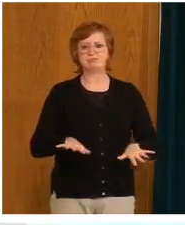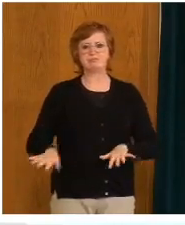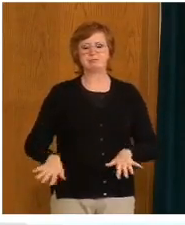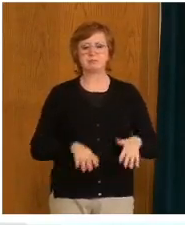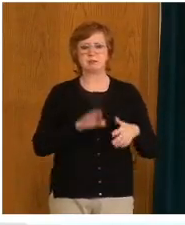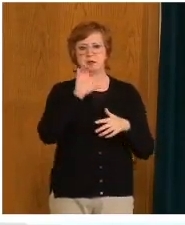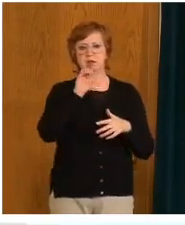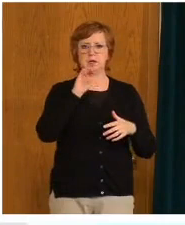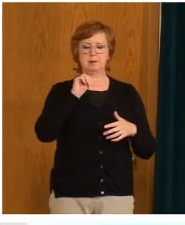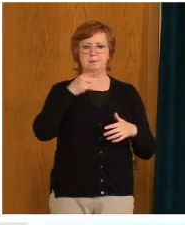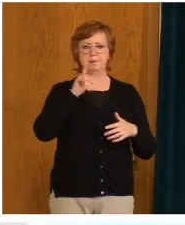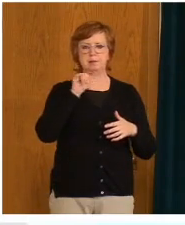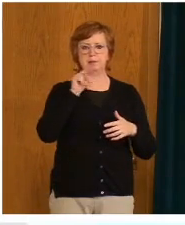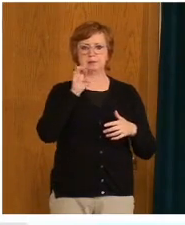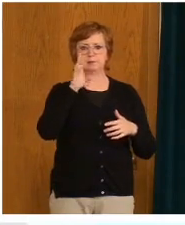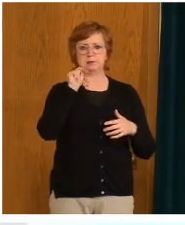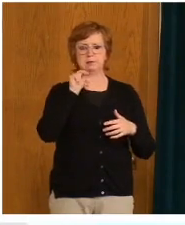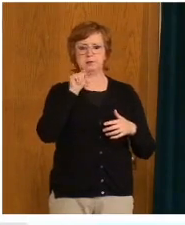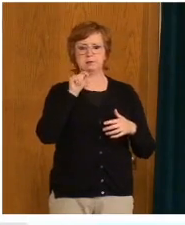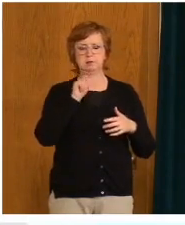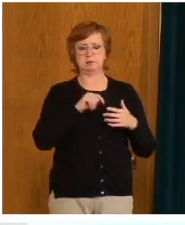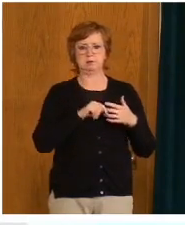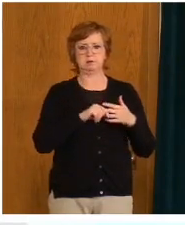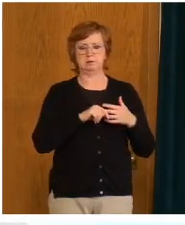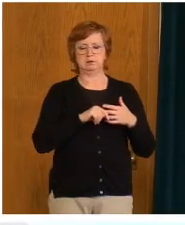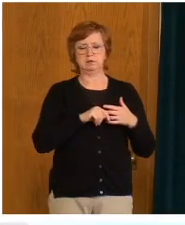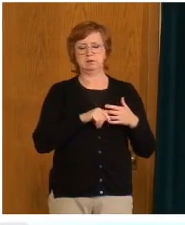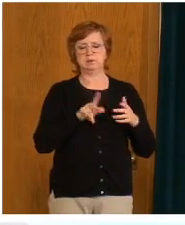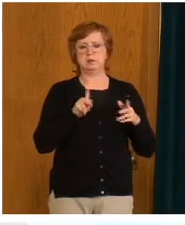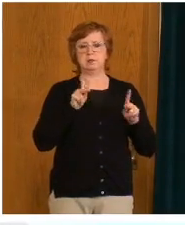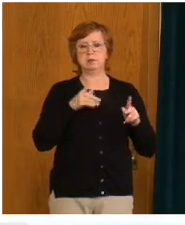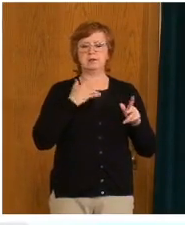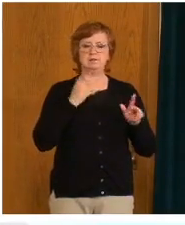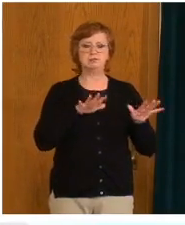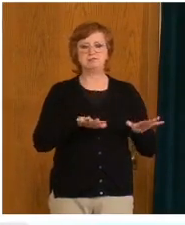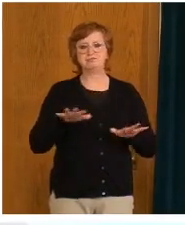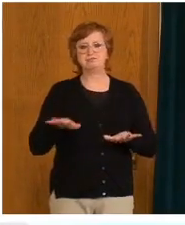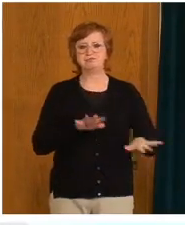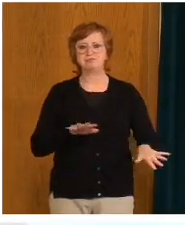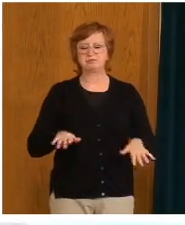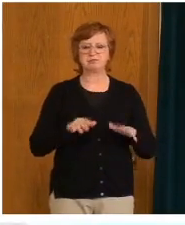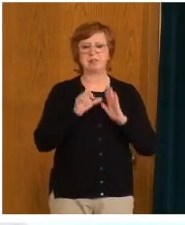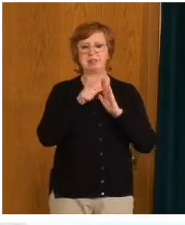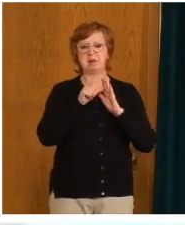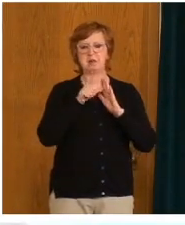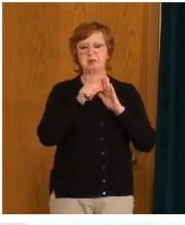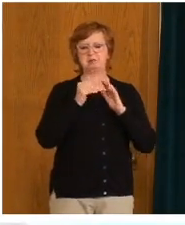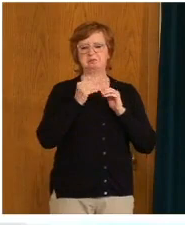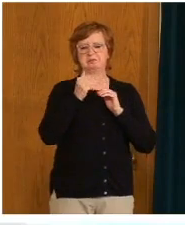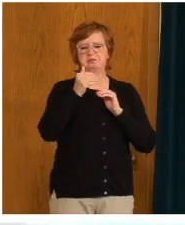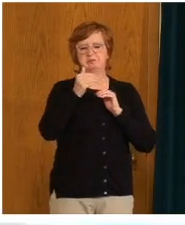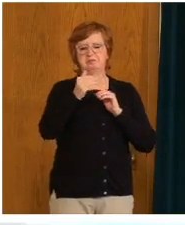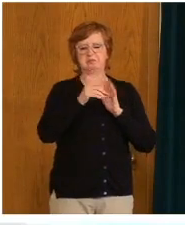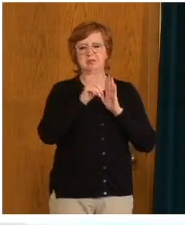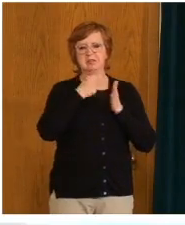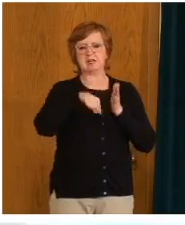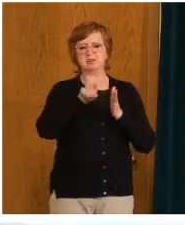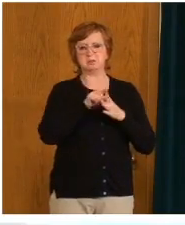some people may put it off for a bit, that I'll think about it next week, or so forth, or case numbers are coming down. So